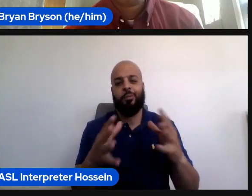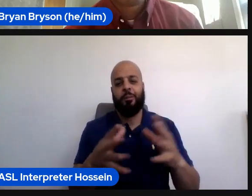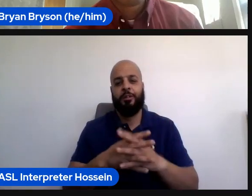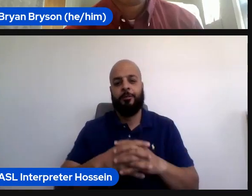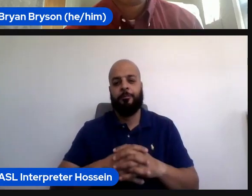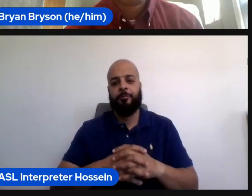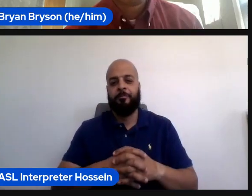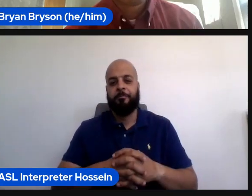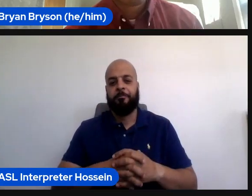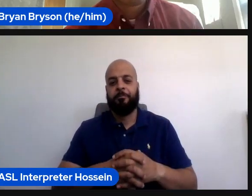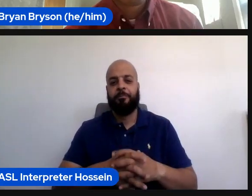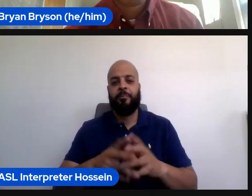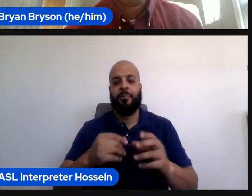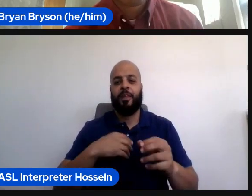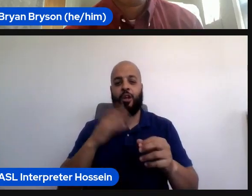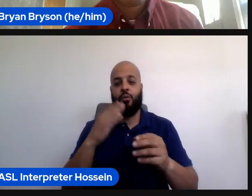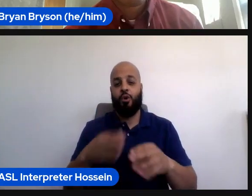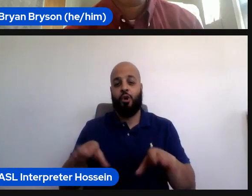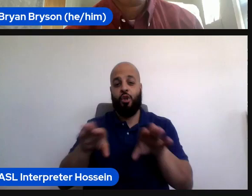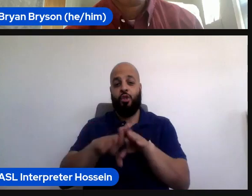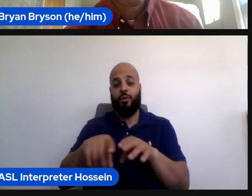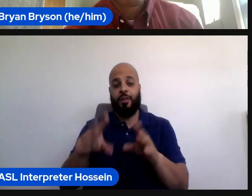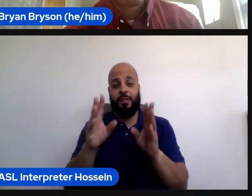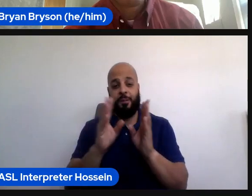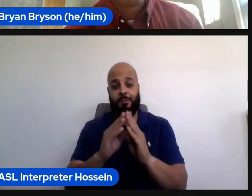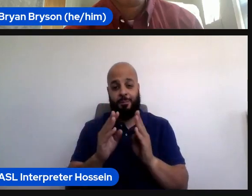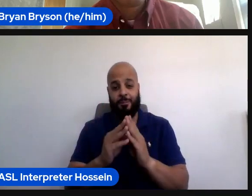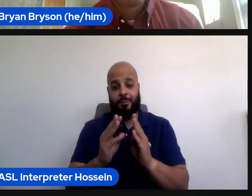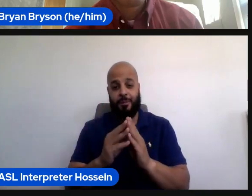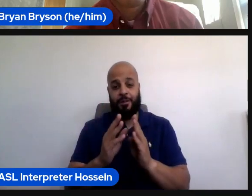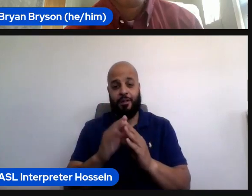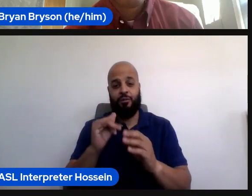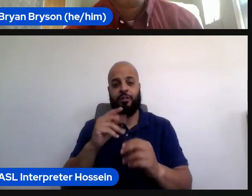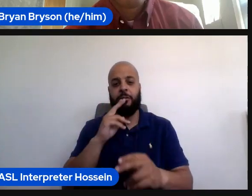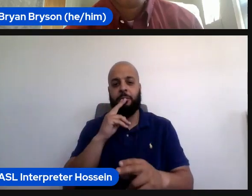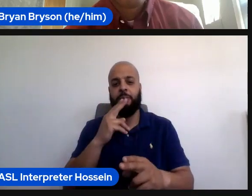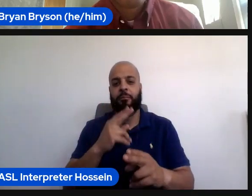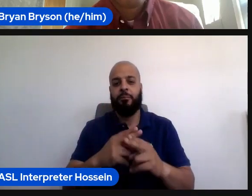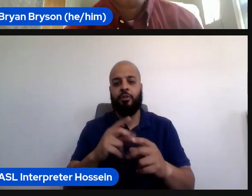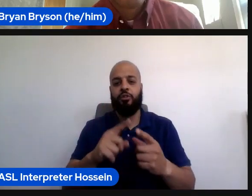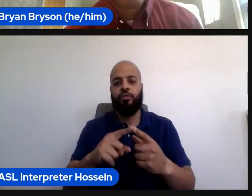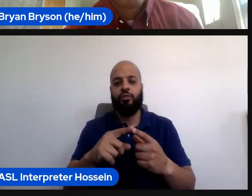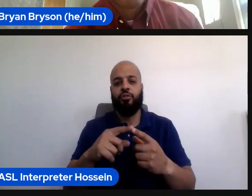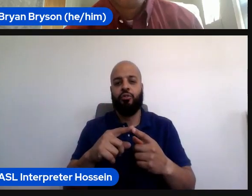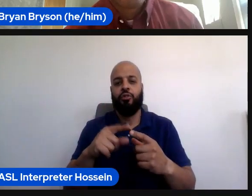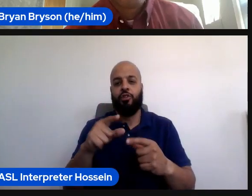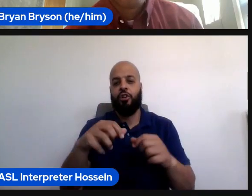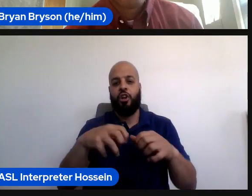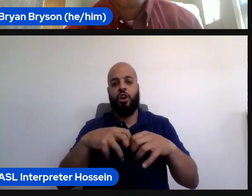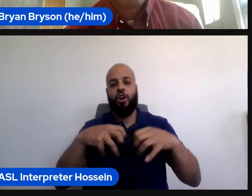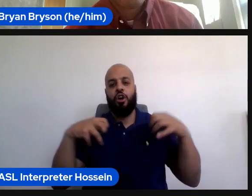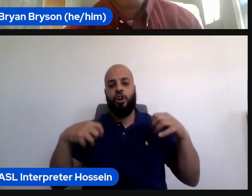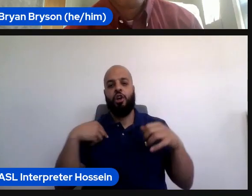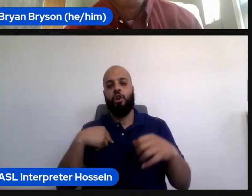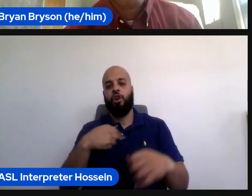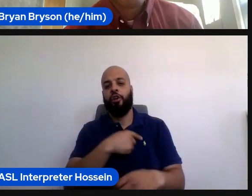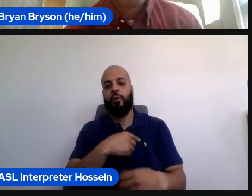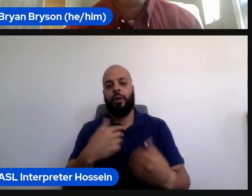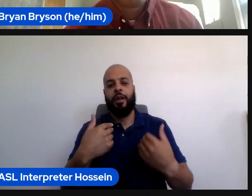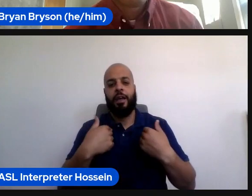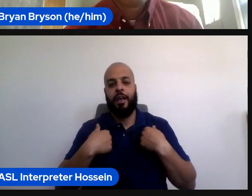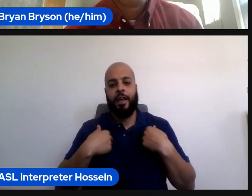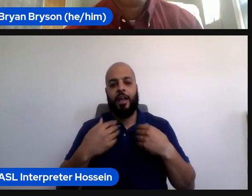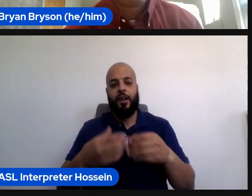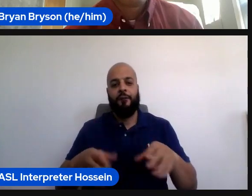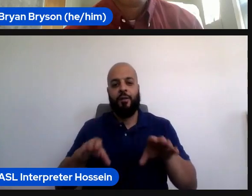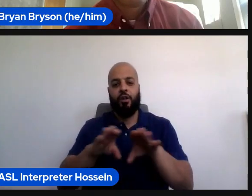And I'll close the session by just mentioning to our audience that we have a